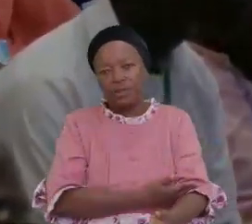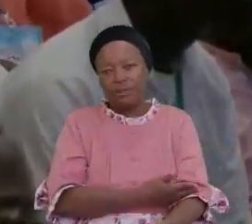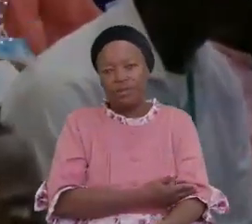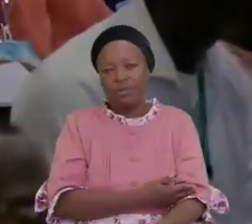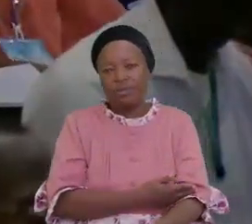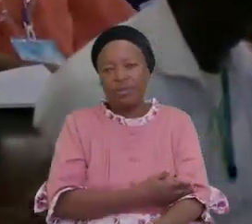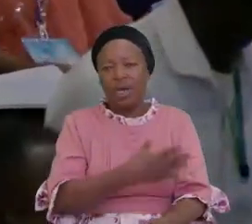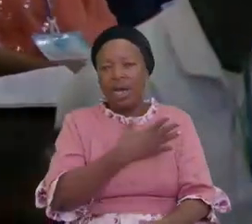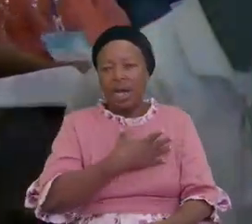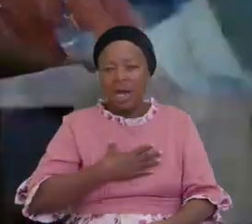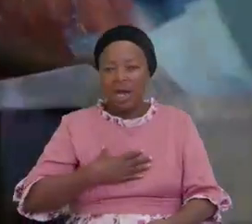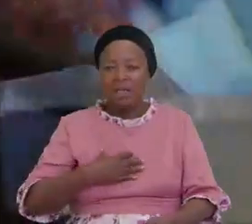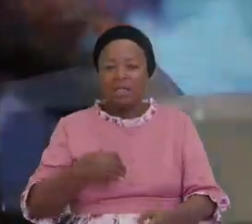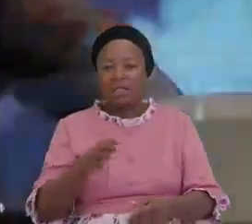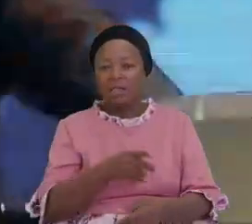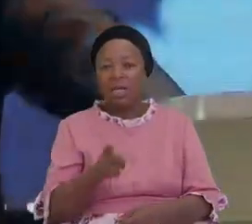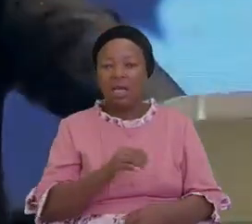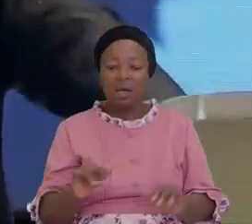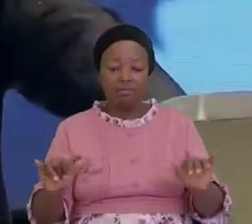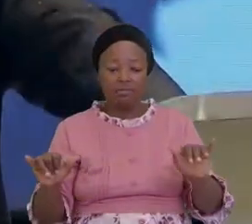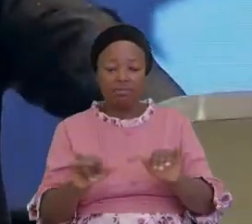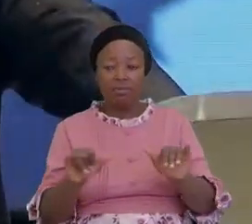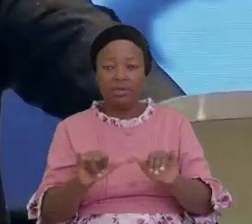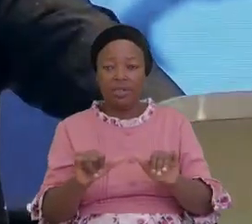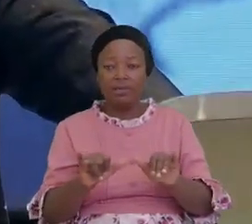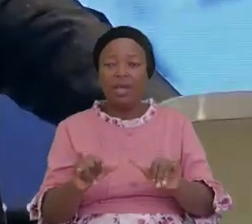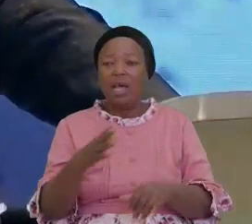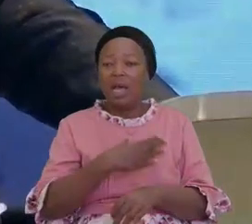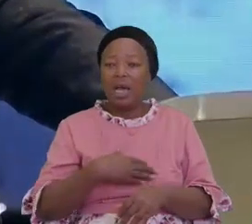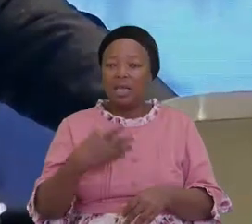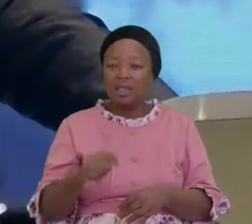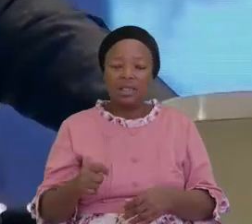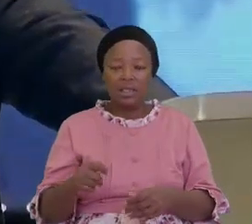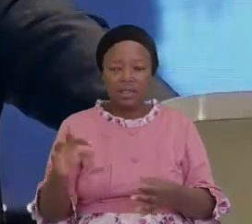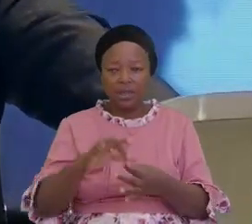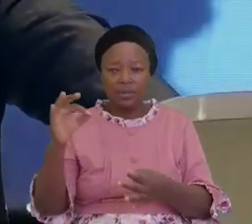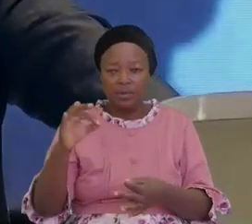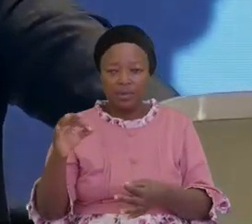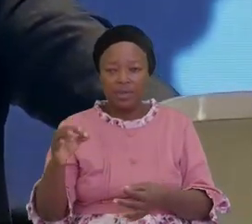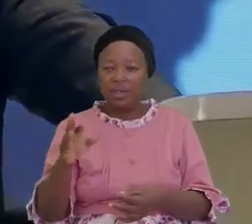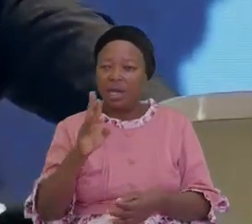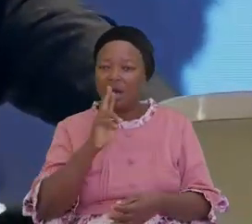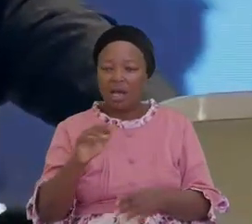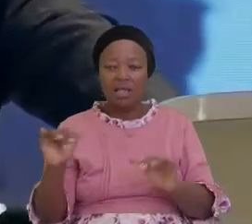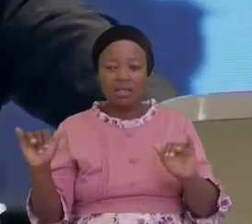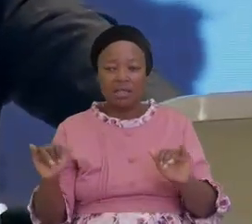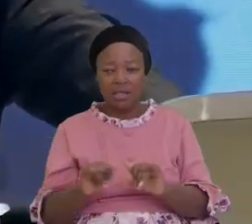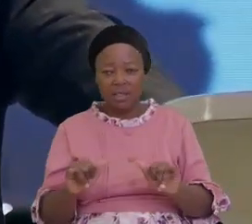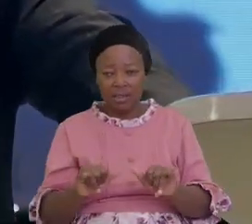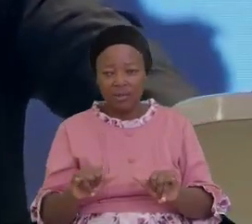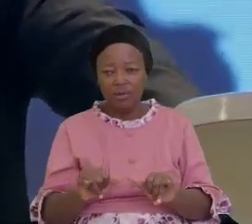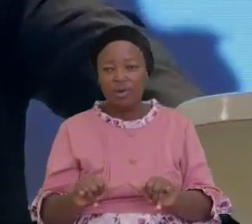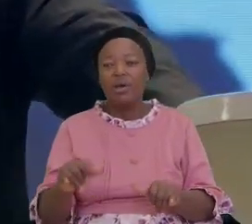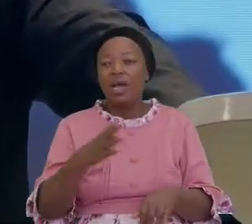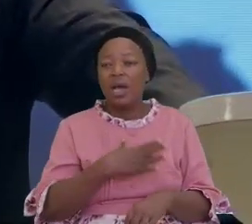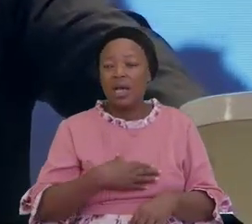and they are equal. And the Spirit, and they are equal. The Father is